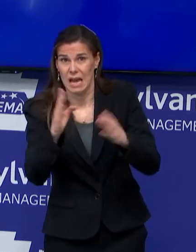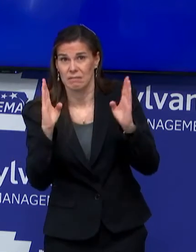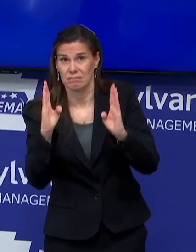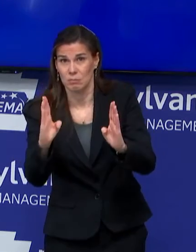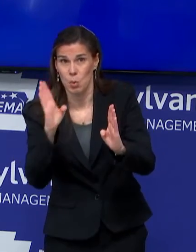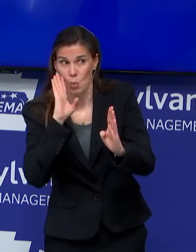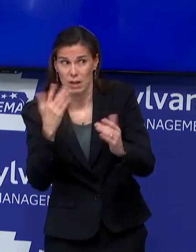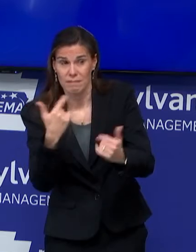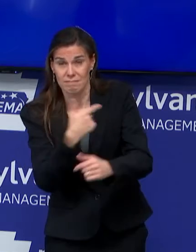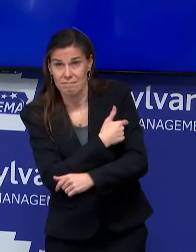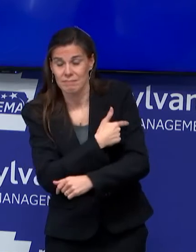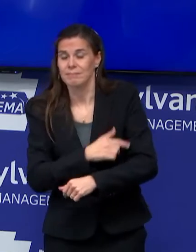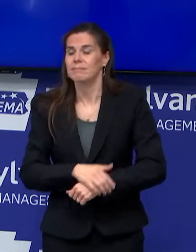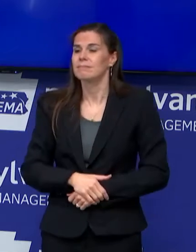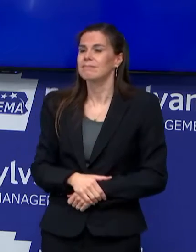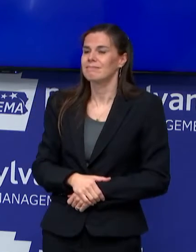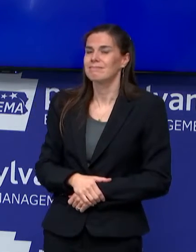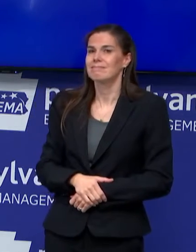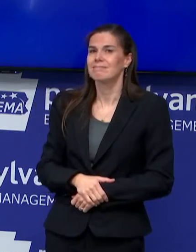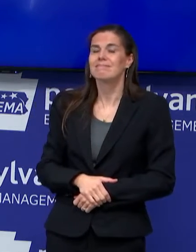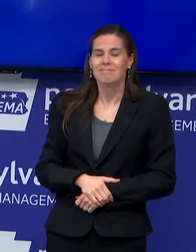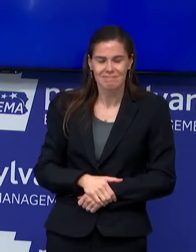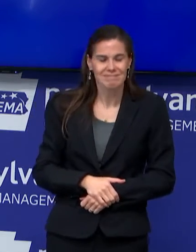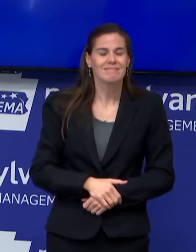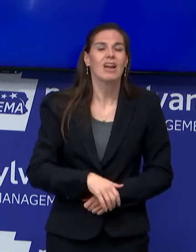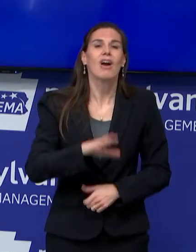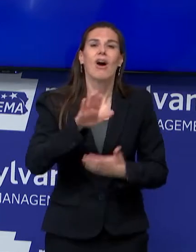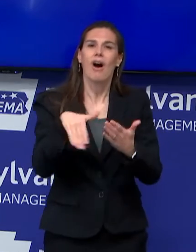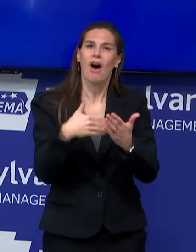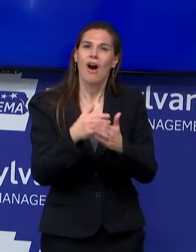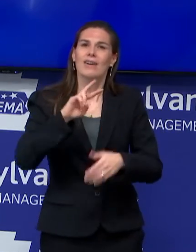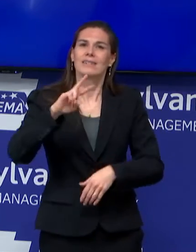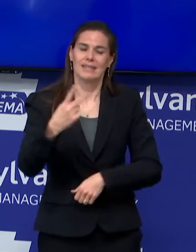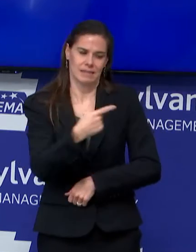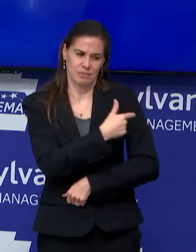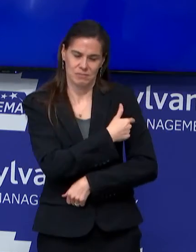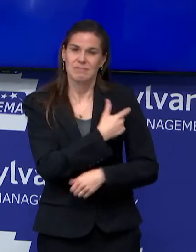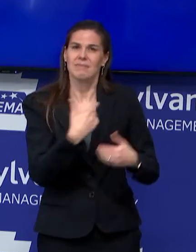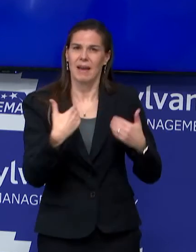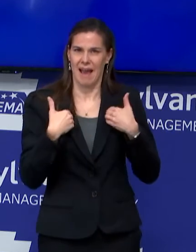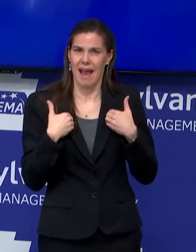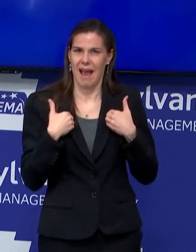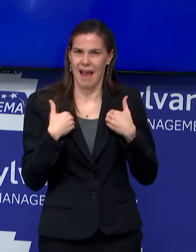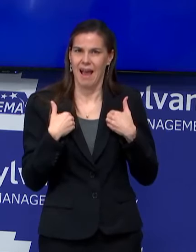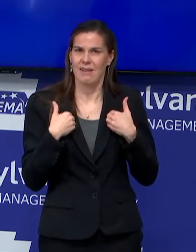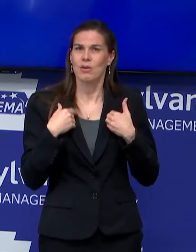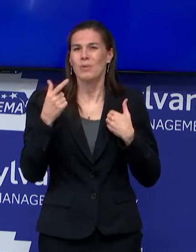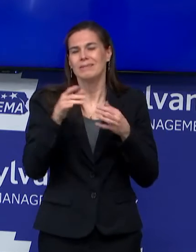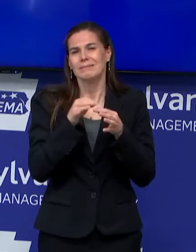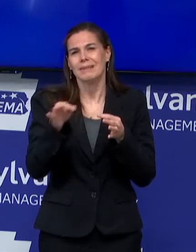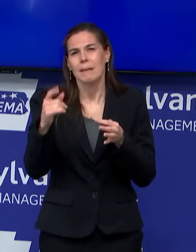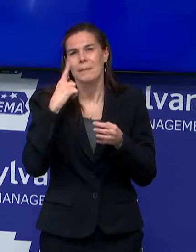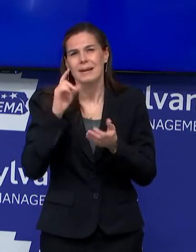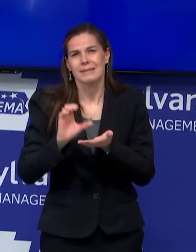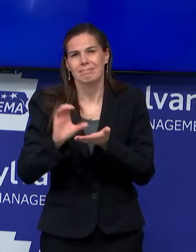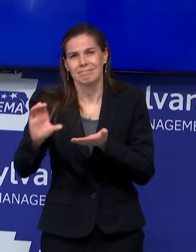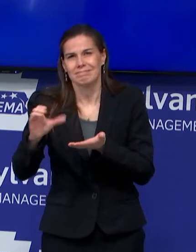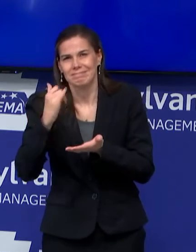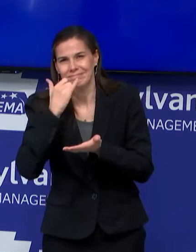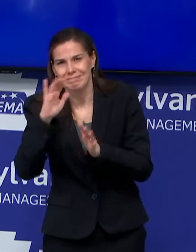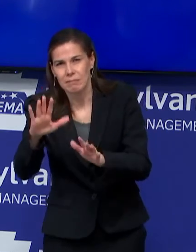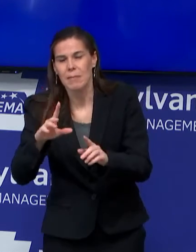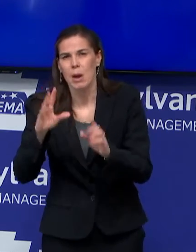get it? All second doses are secure. There was a delay, of course, because of that allocation issue and as well the weather. And so